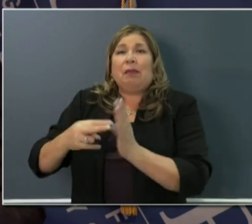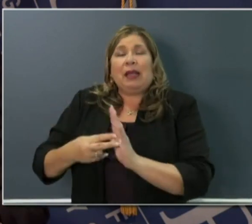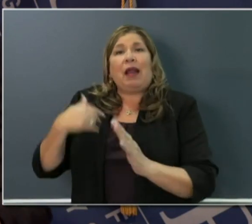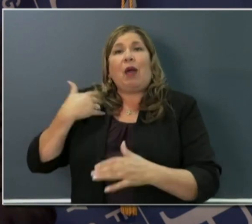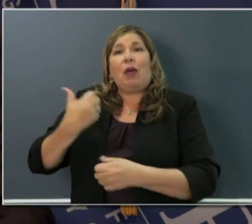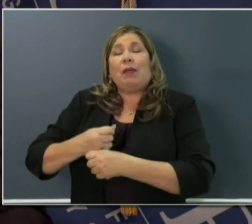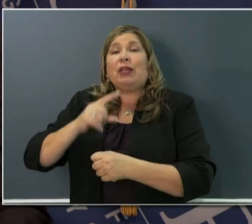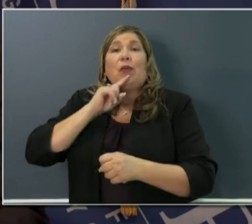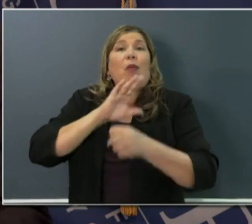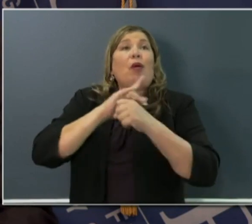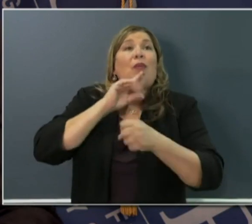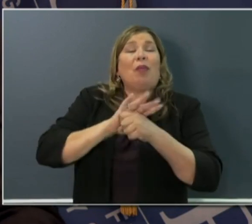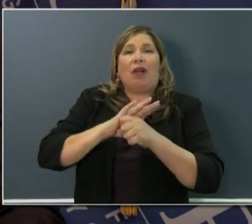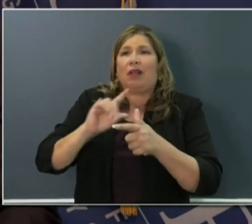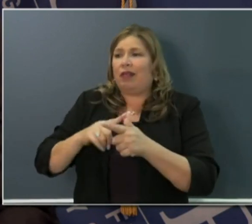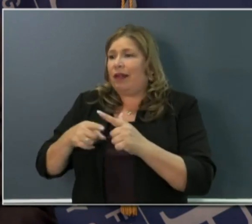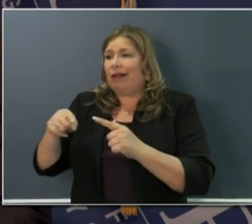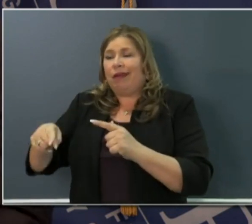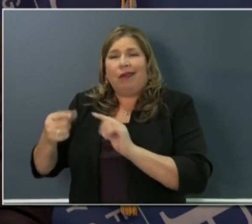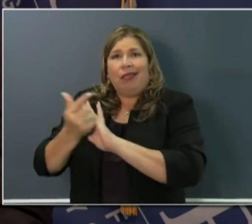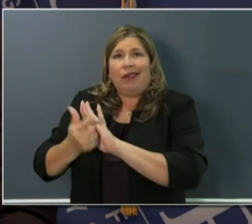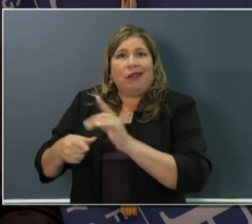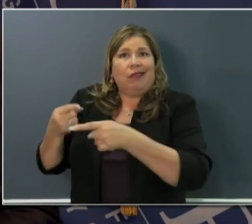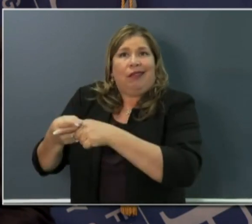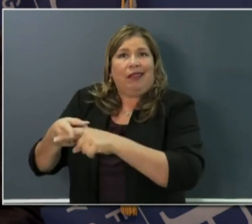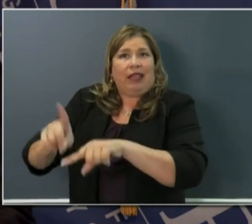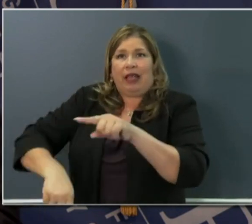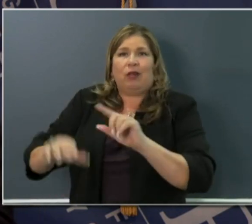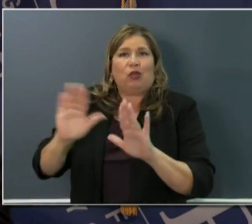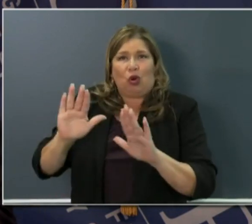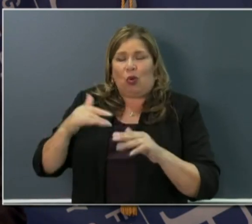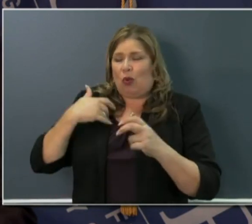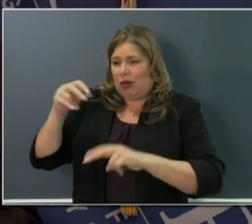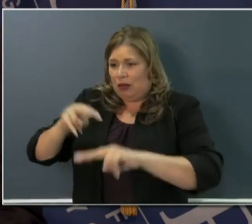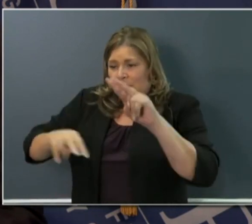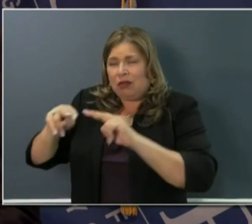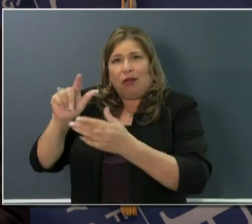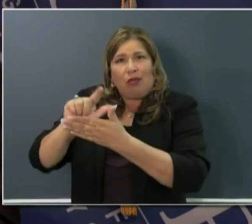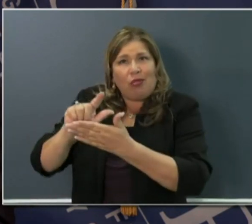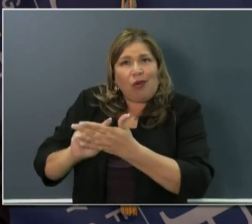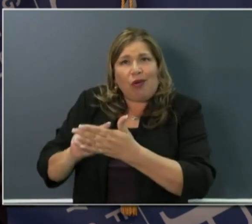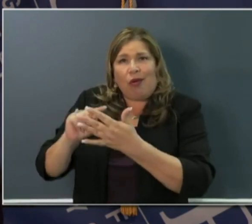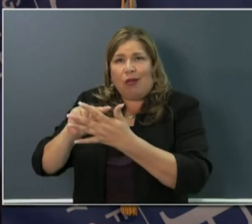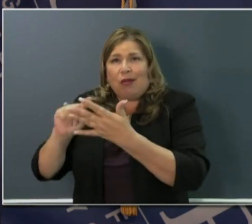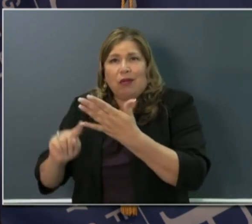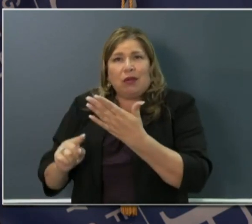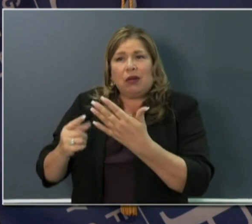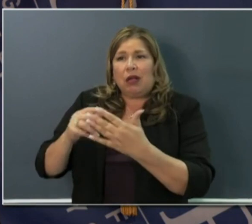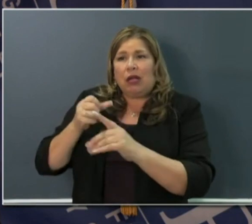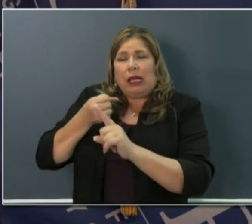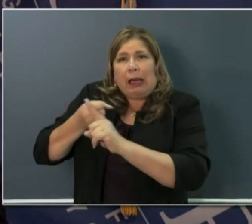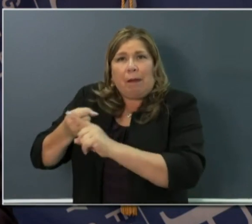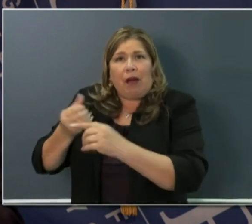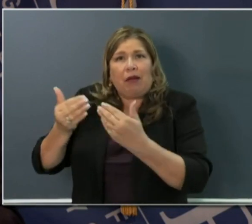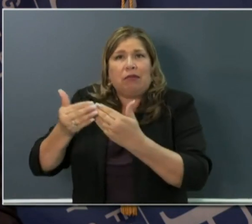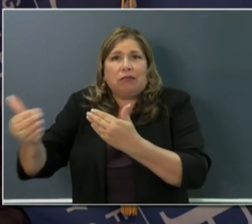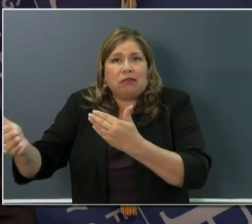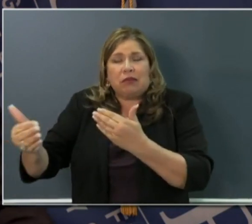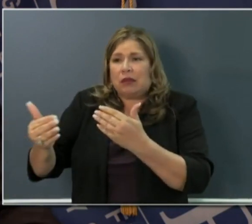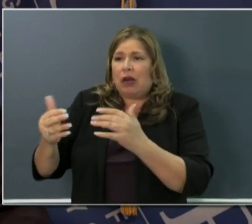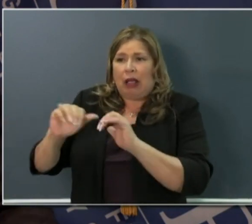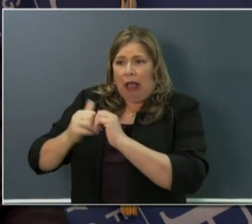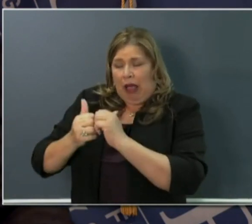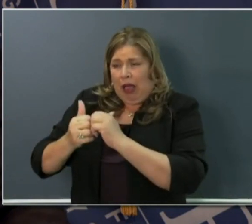so we're looking at takings clauses, issues related to law, unintended, intended consequences. And the